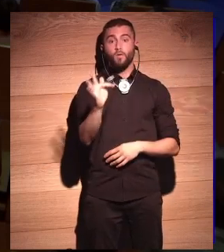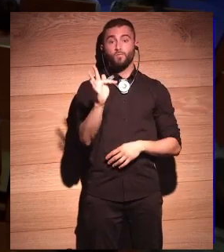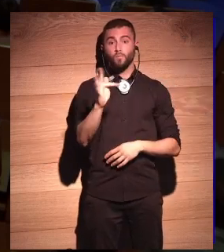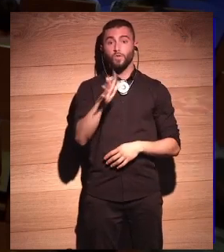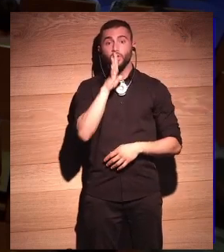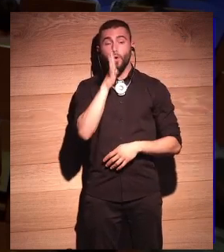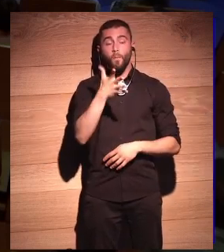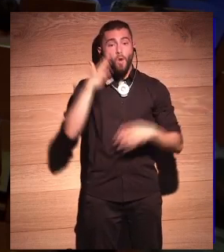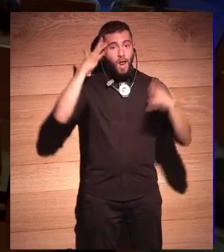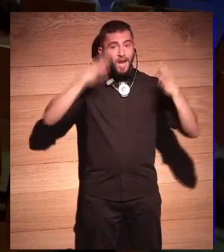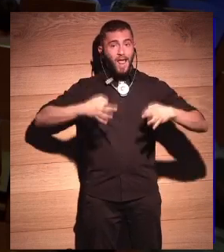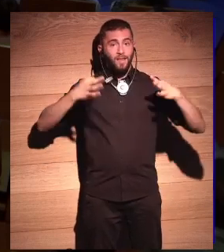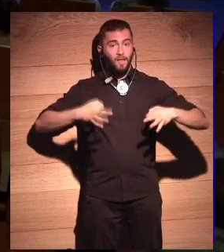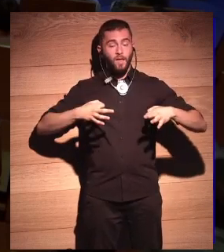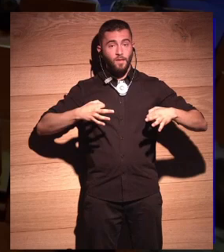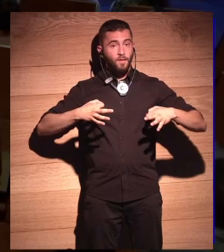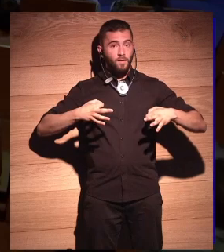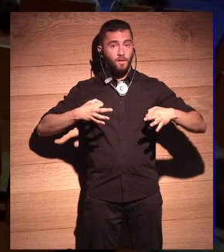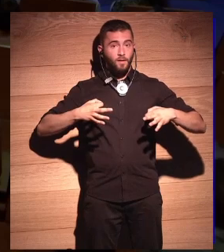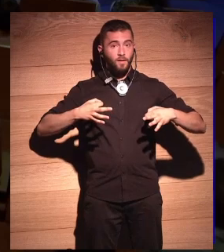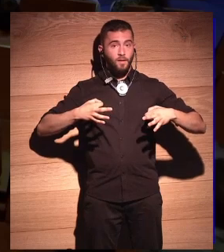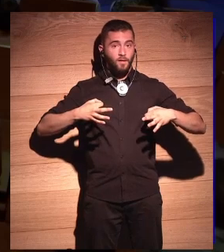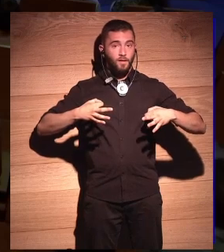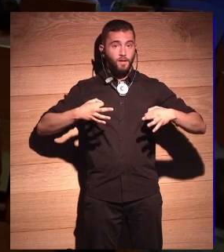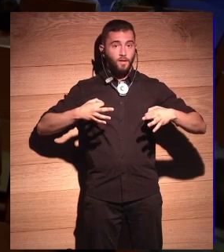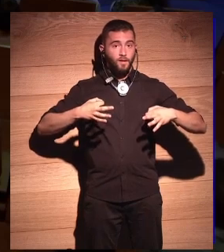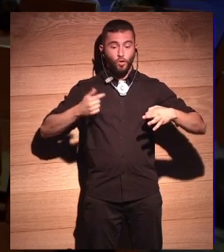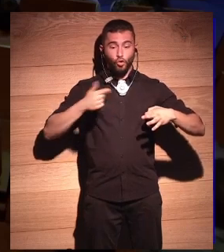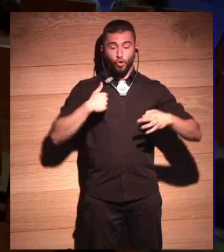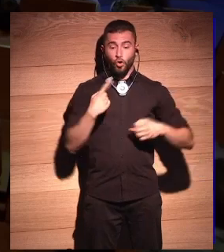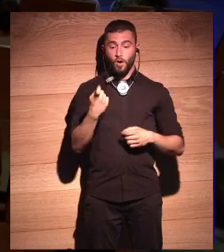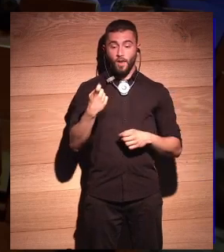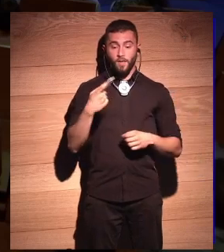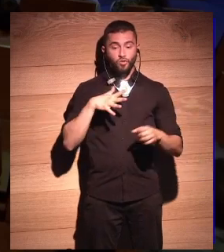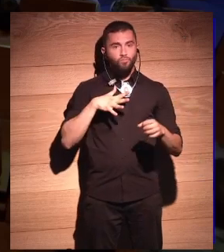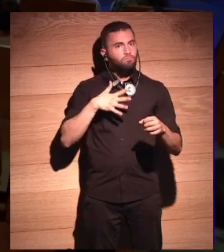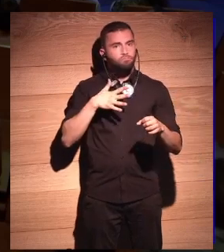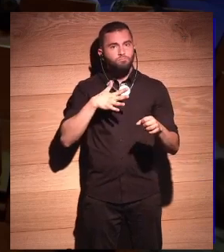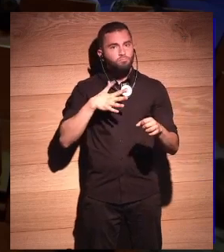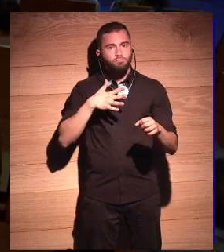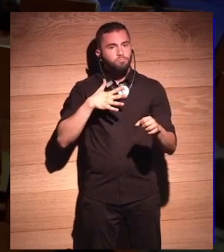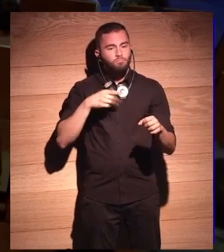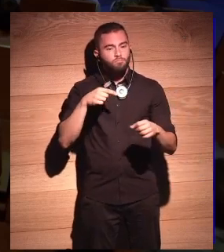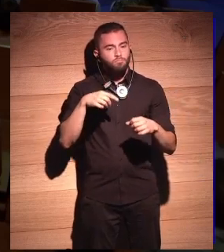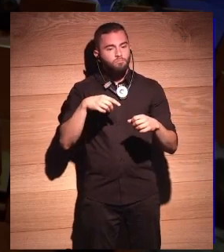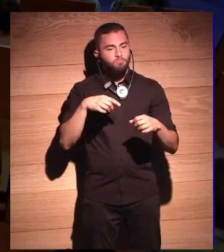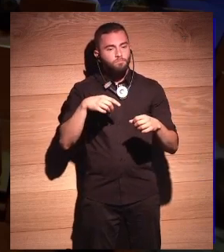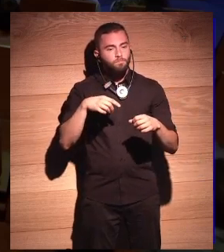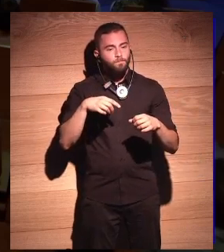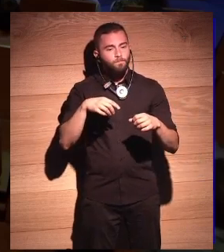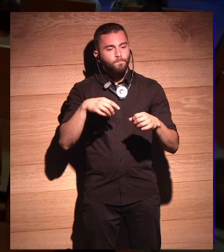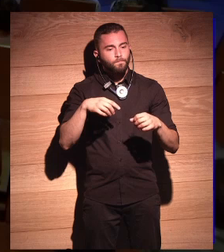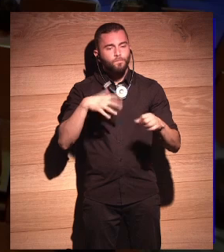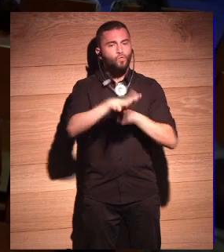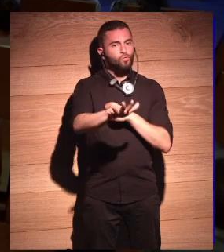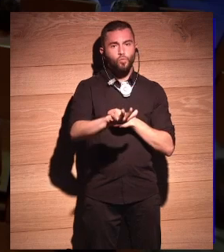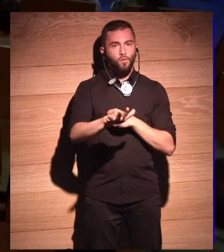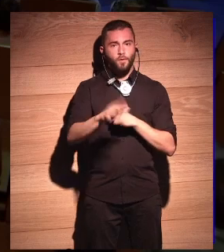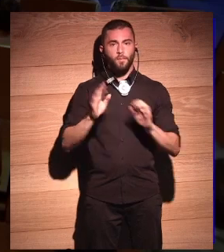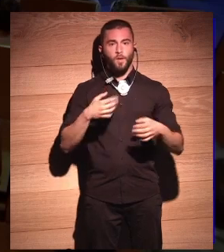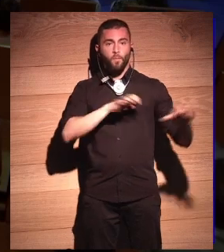it should be doing and how I need it. But the movement specifically, I think